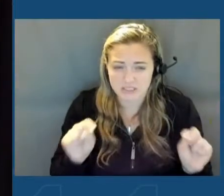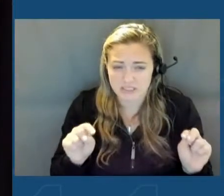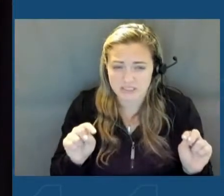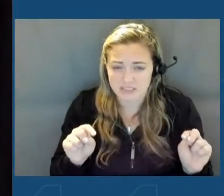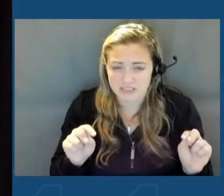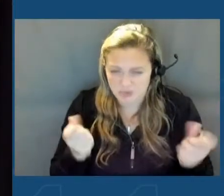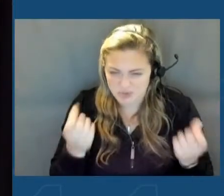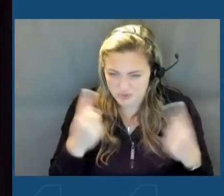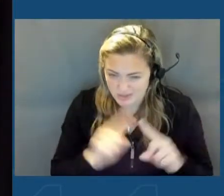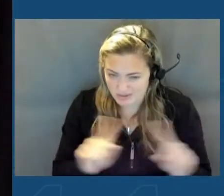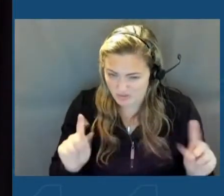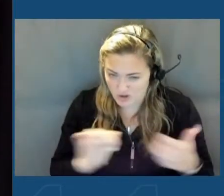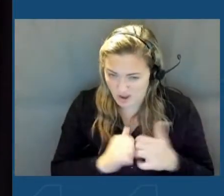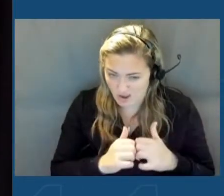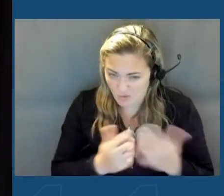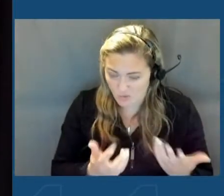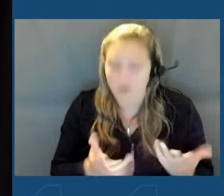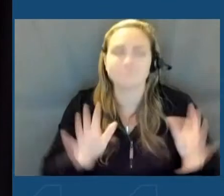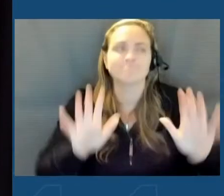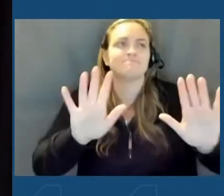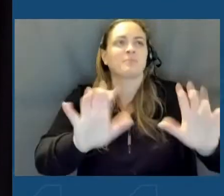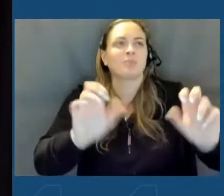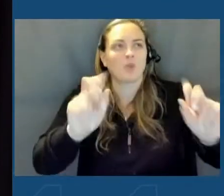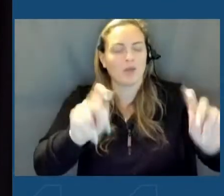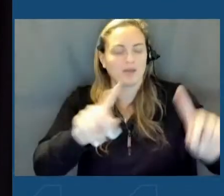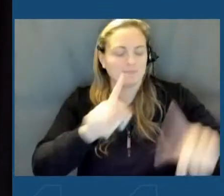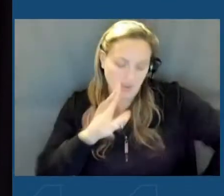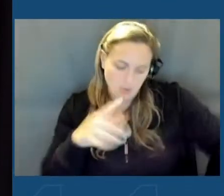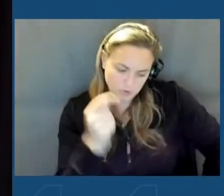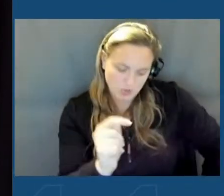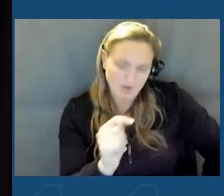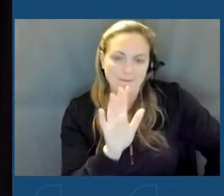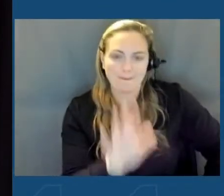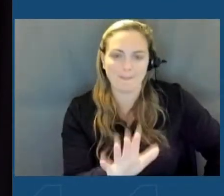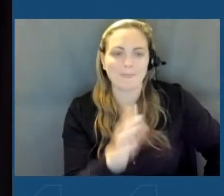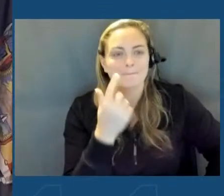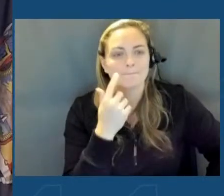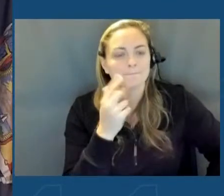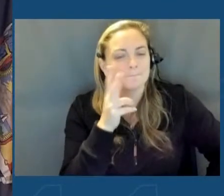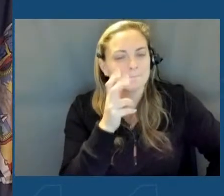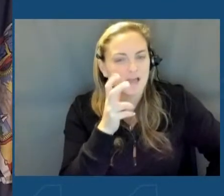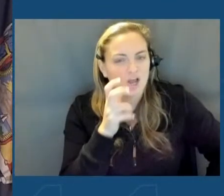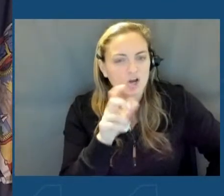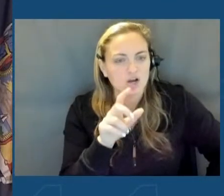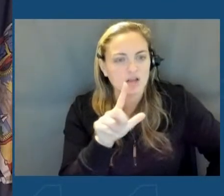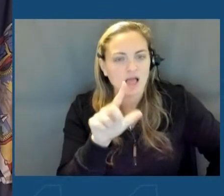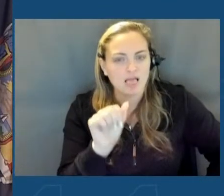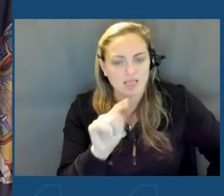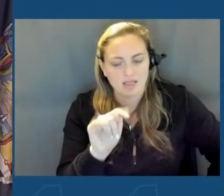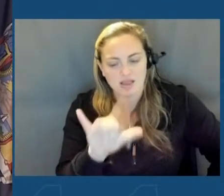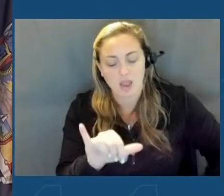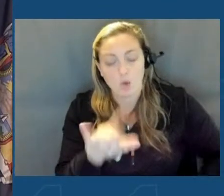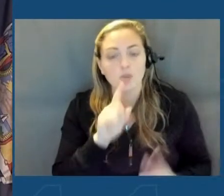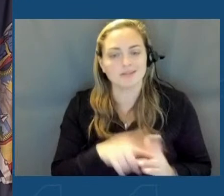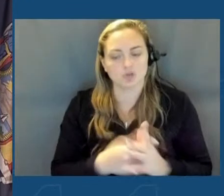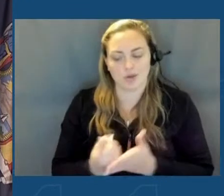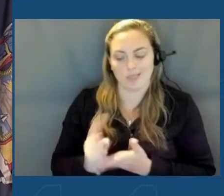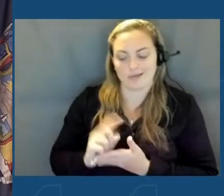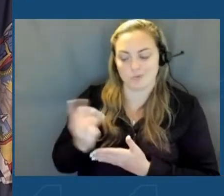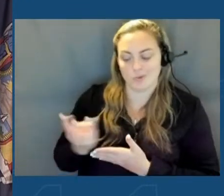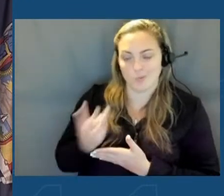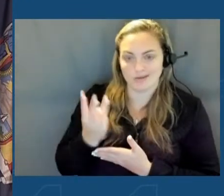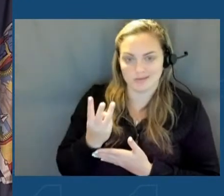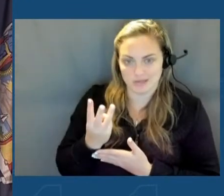no, all right, let me give it a try. I heard that the LA County, which began last Wednesday at